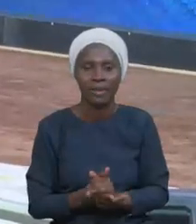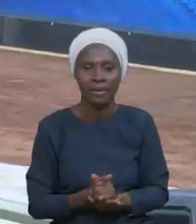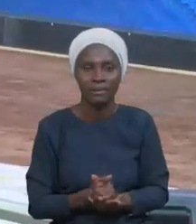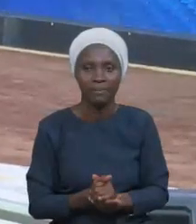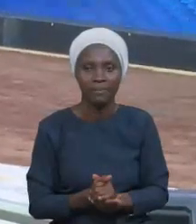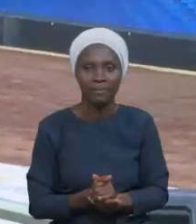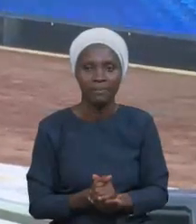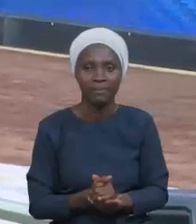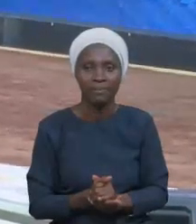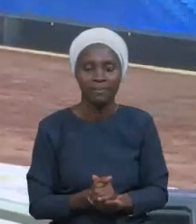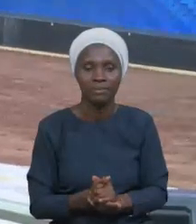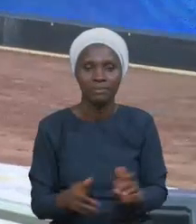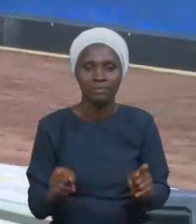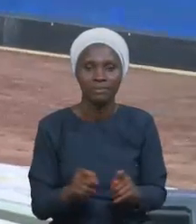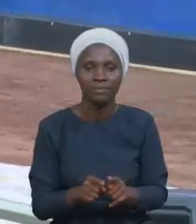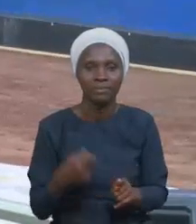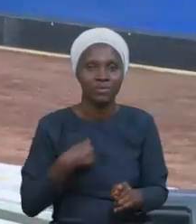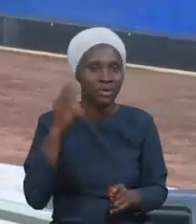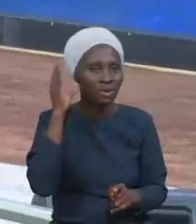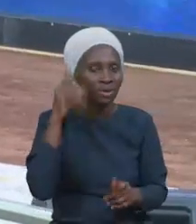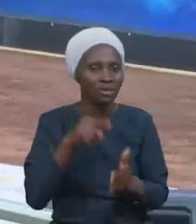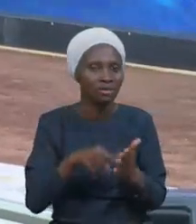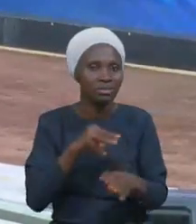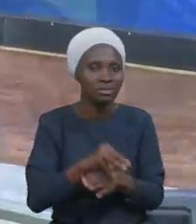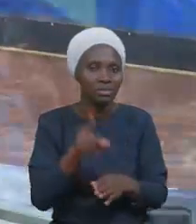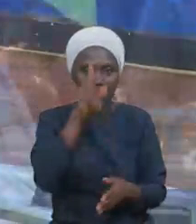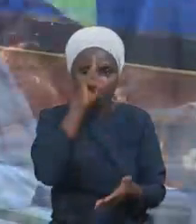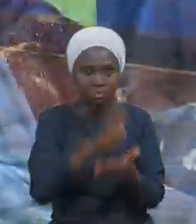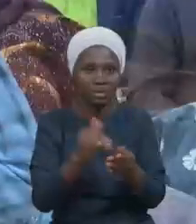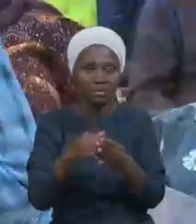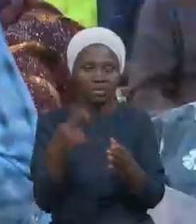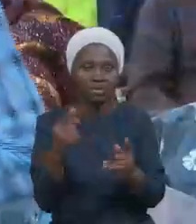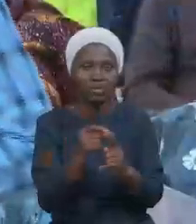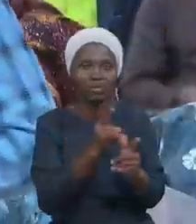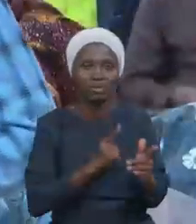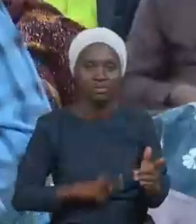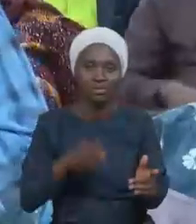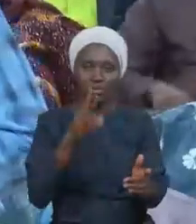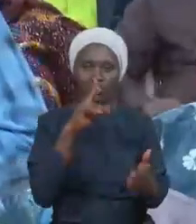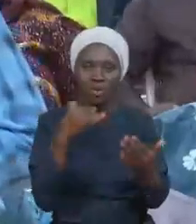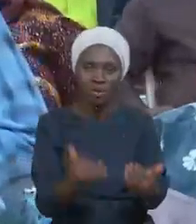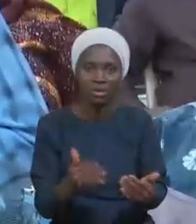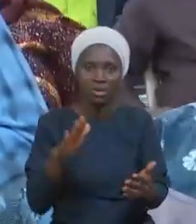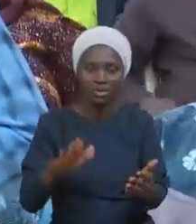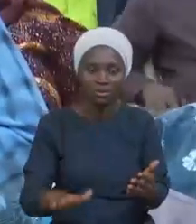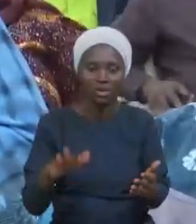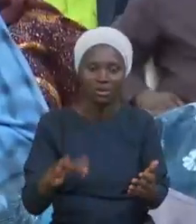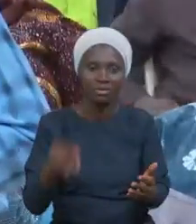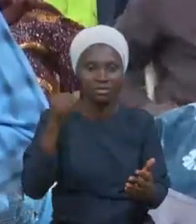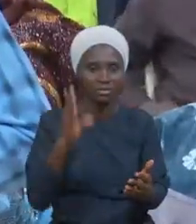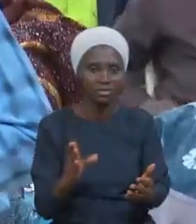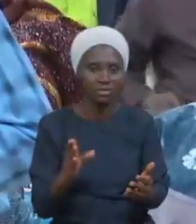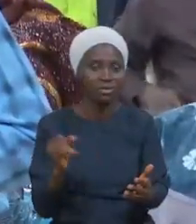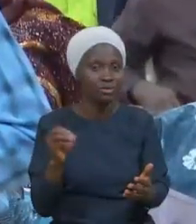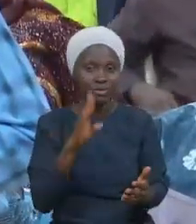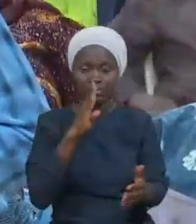As we heard this message, you believe the word of the Lord, you are now a child of God. So be happy as